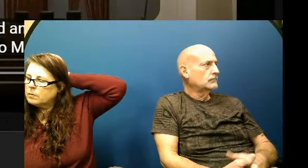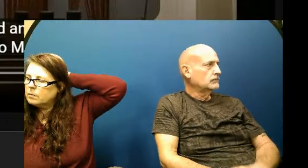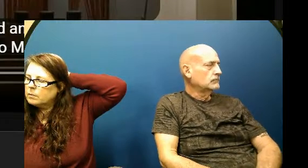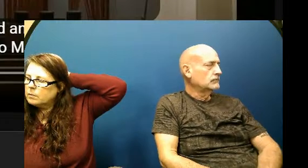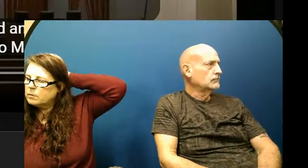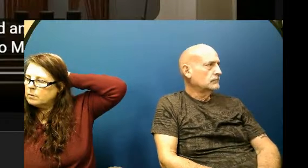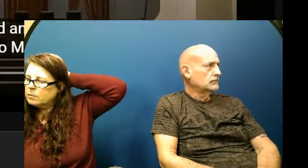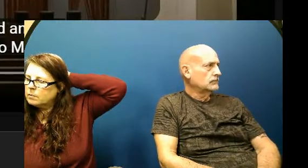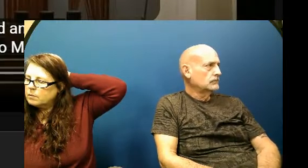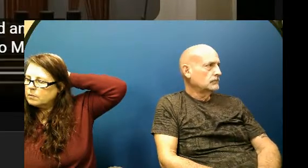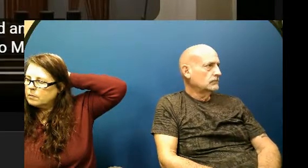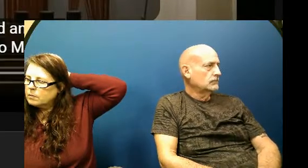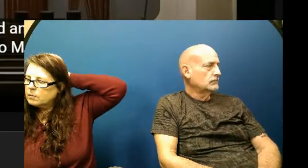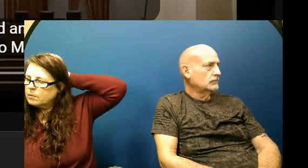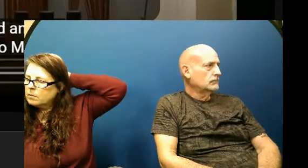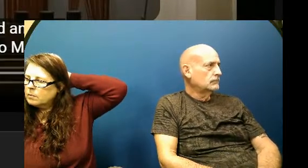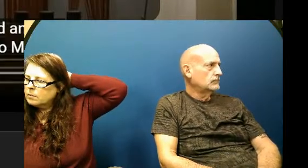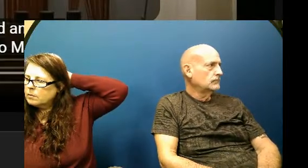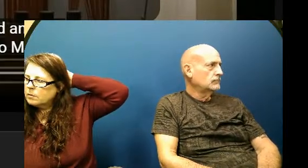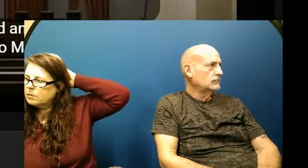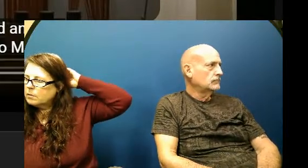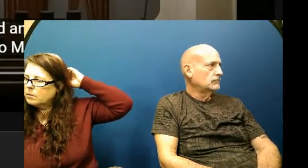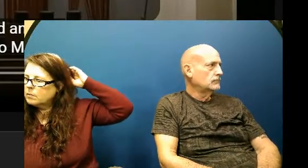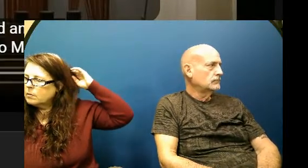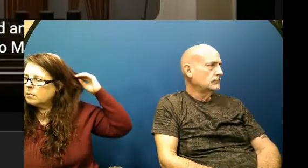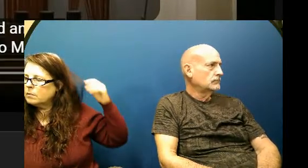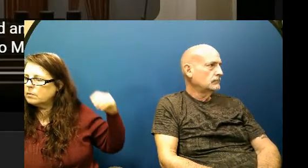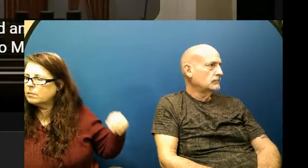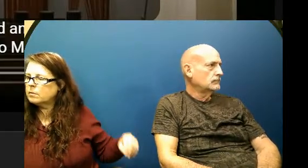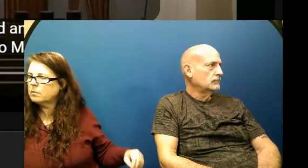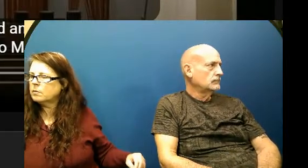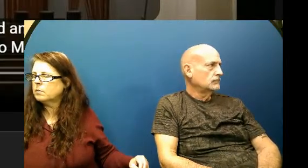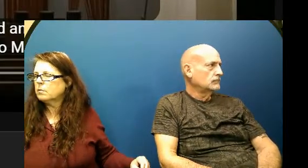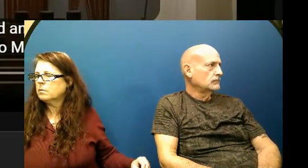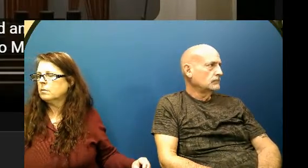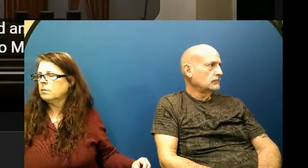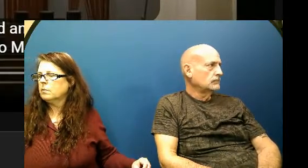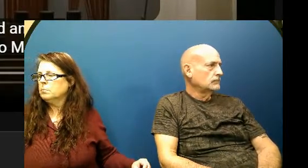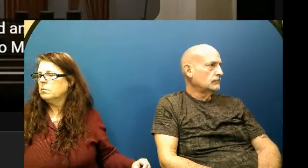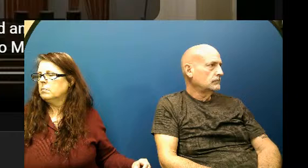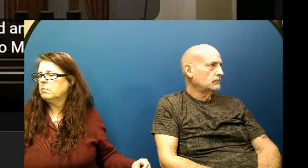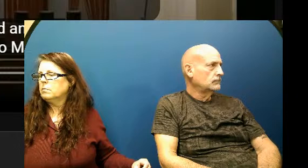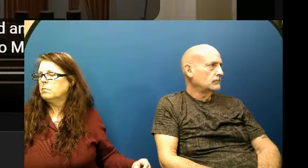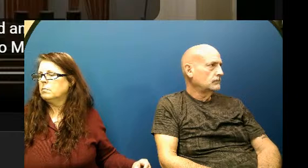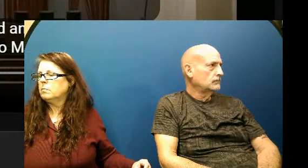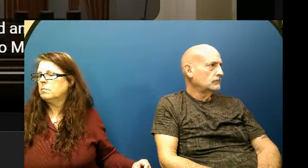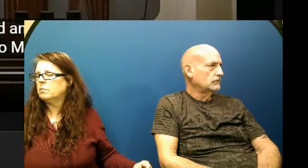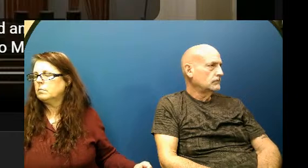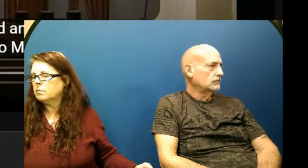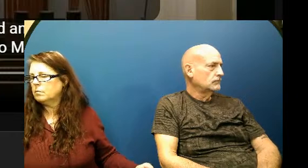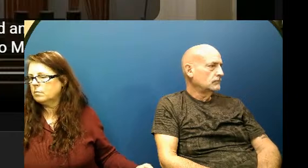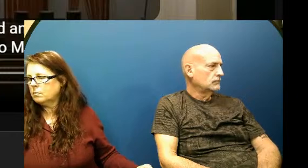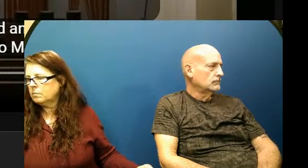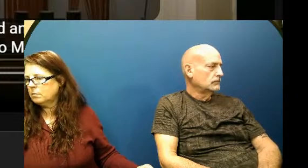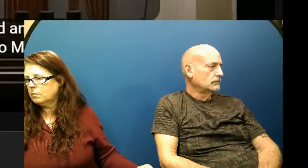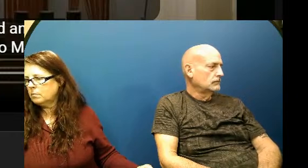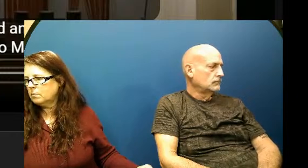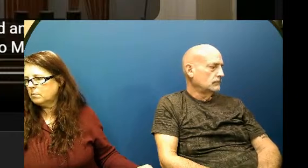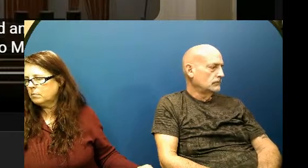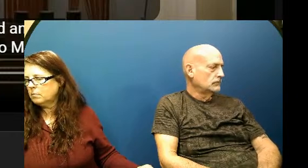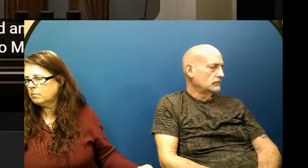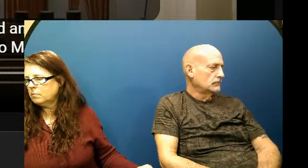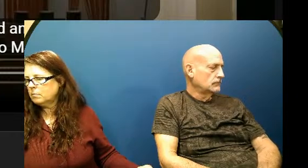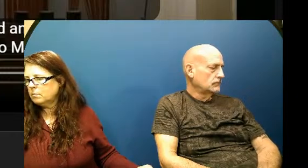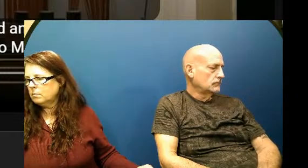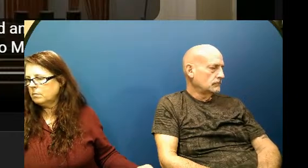doesn't this act classify on the basis of speaker? I do think that when it comes to the PRC and